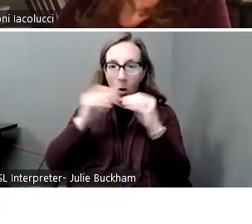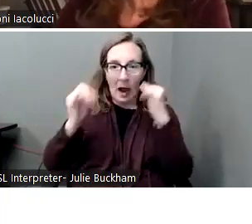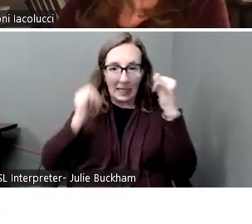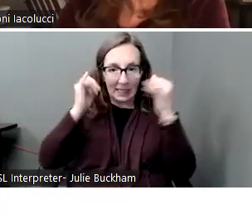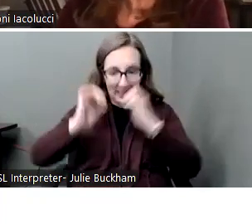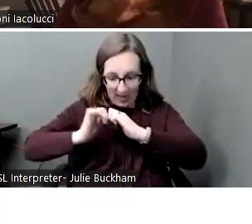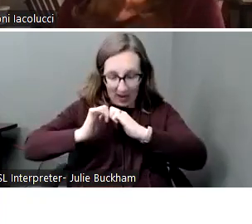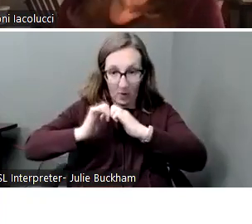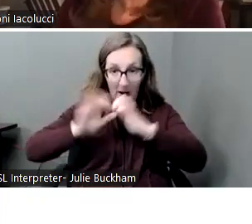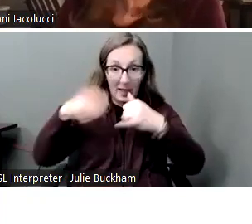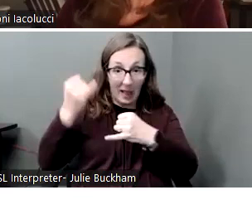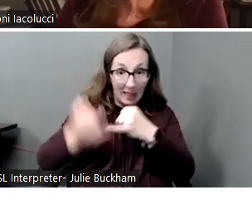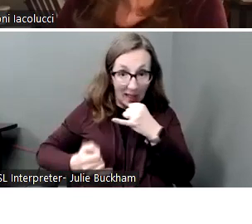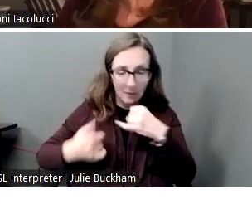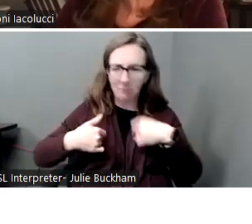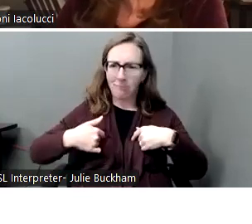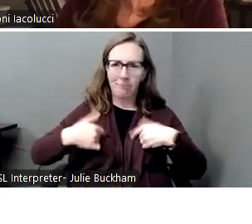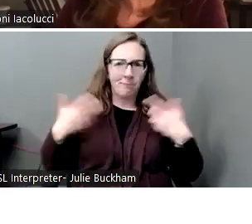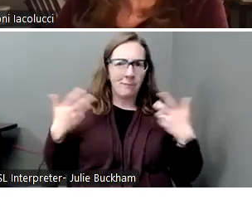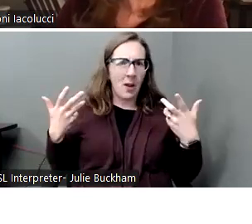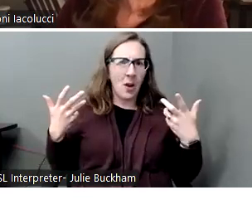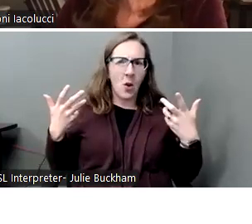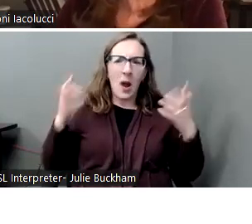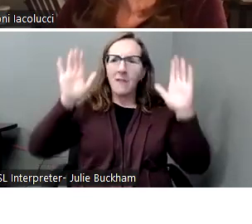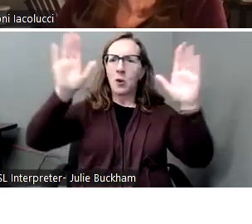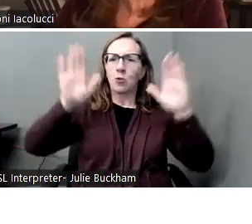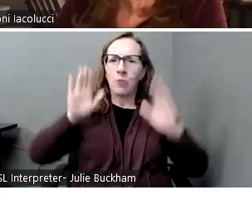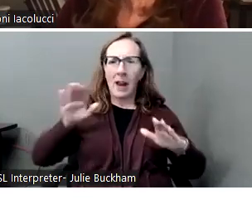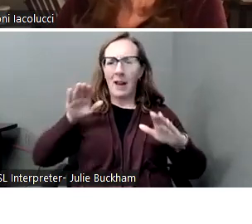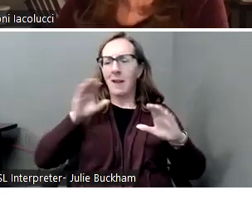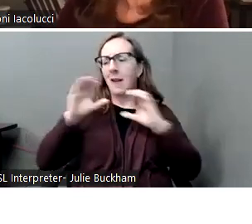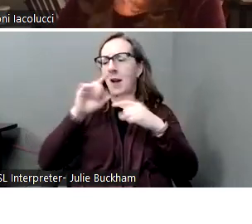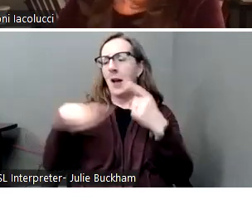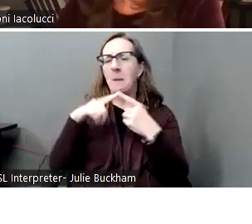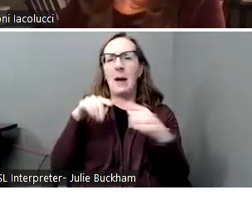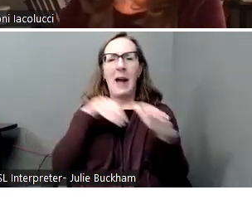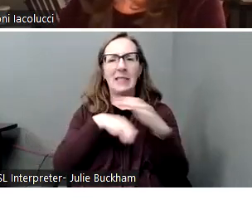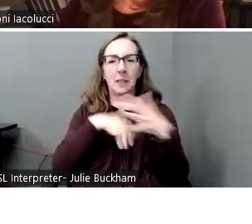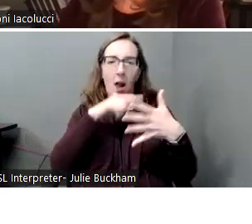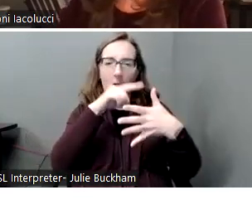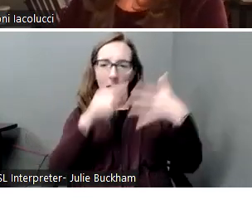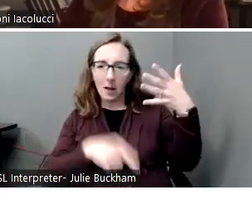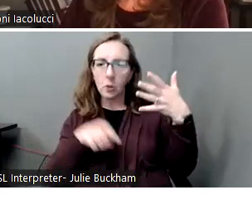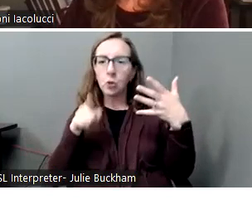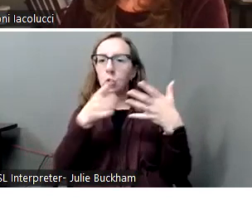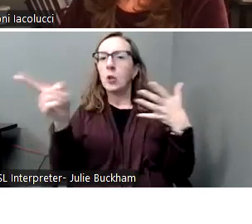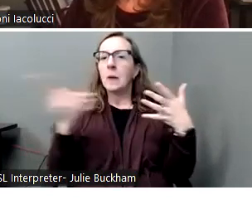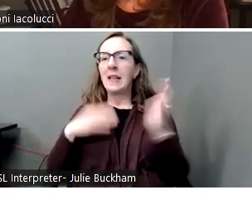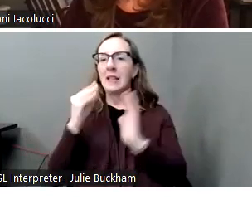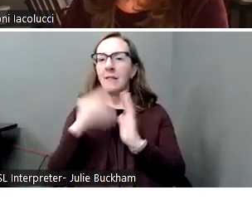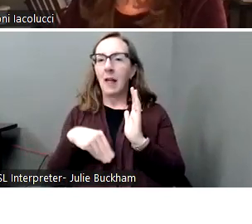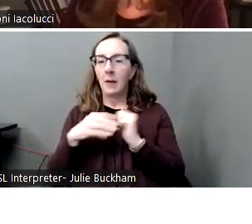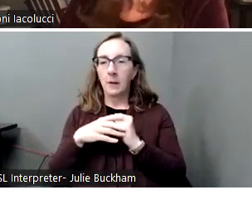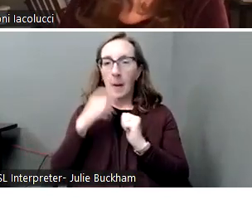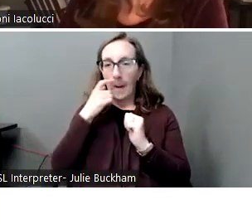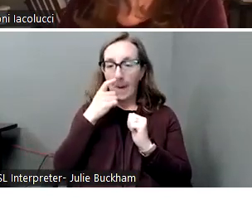And lastly, we have great conversations about access. So please go ahead and complete that. This is Just to Michelle. comment.